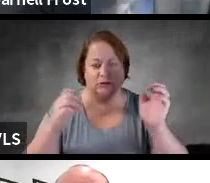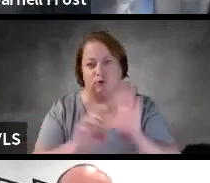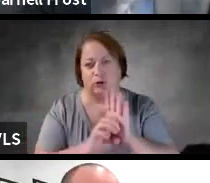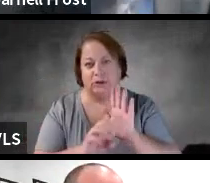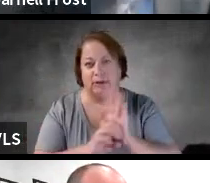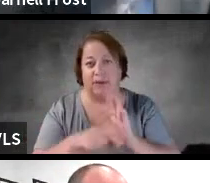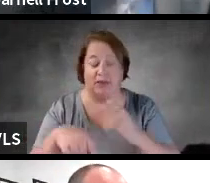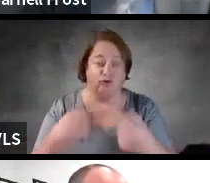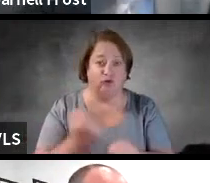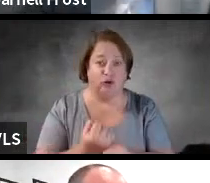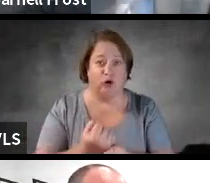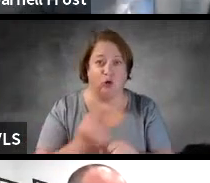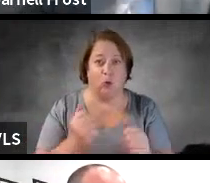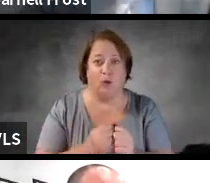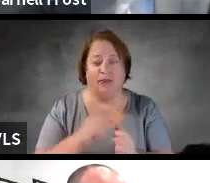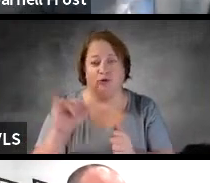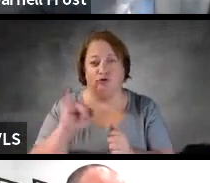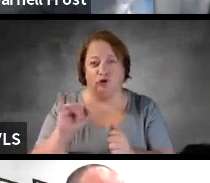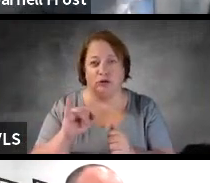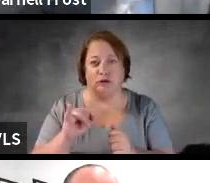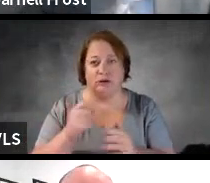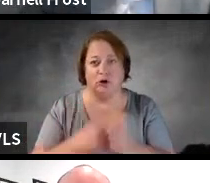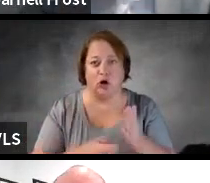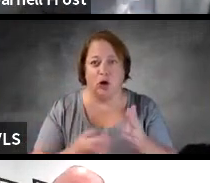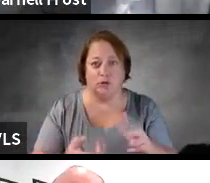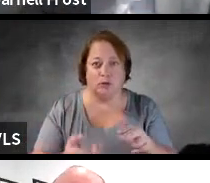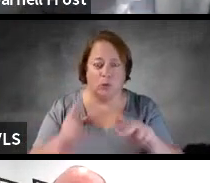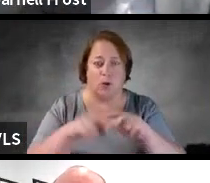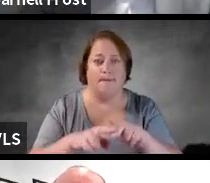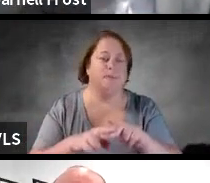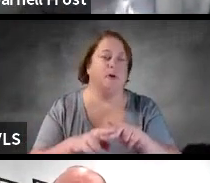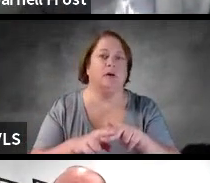instance, this year with insurance costs going up,